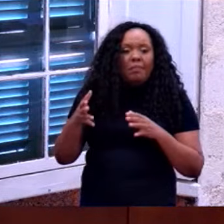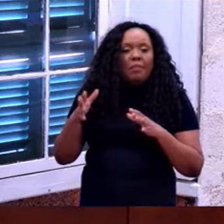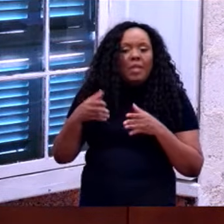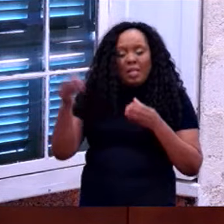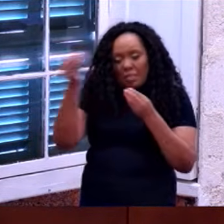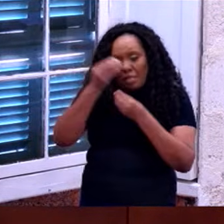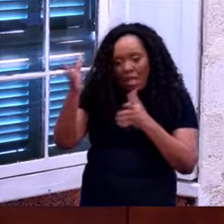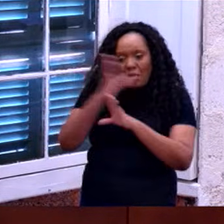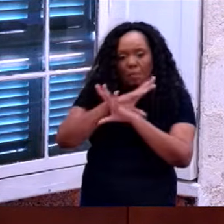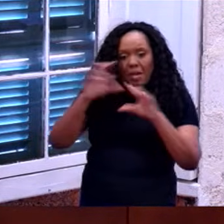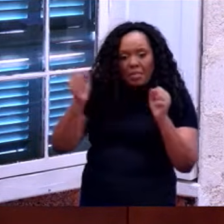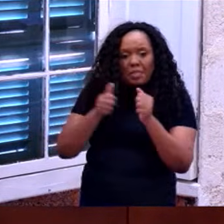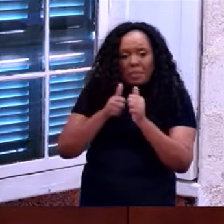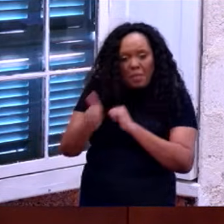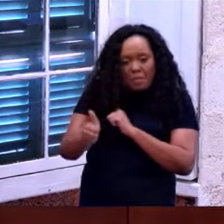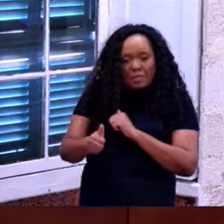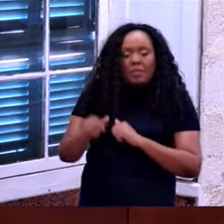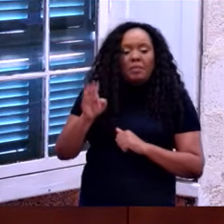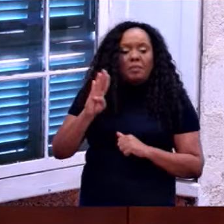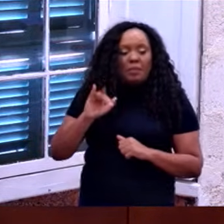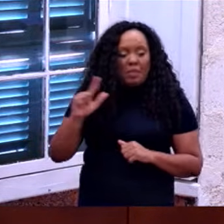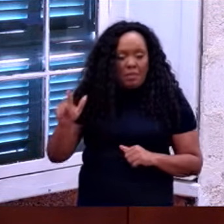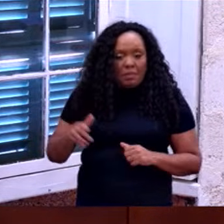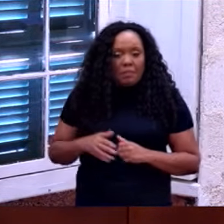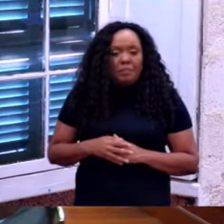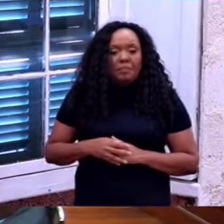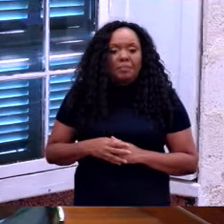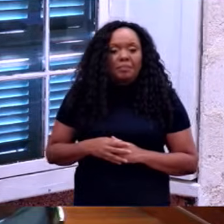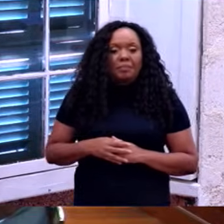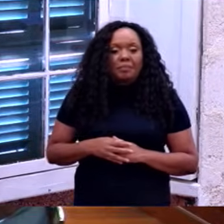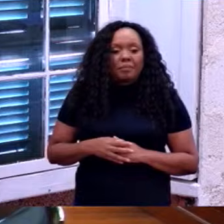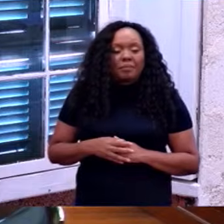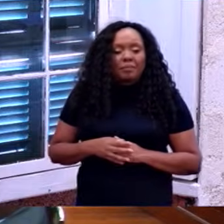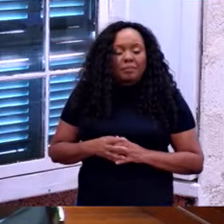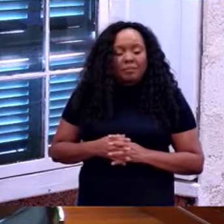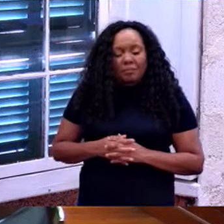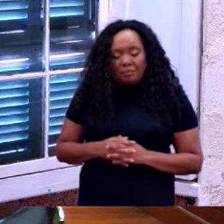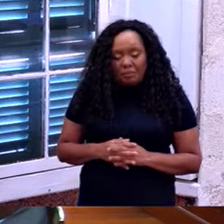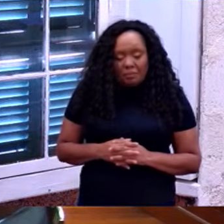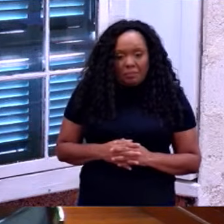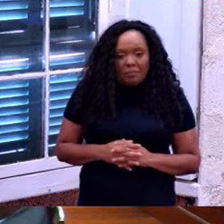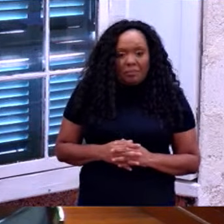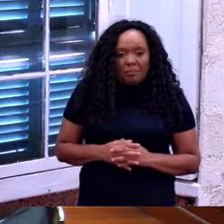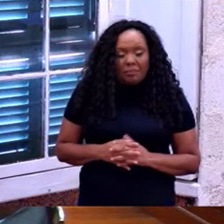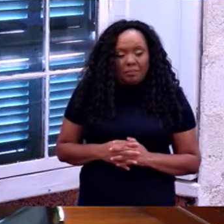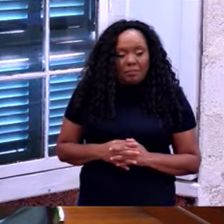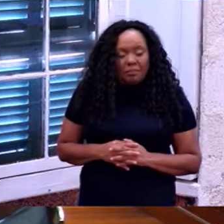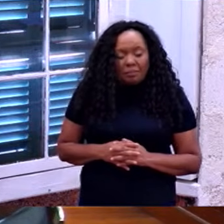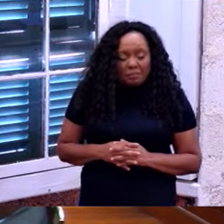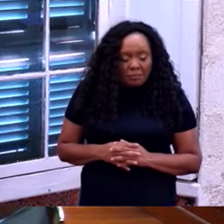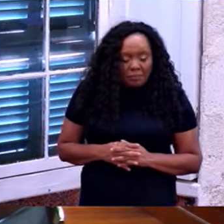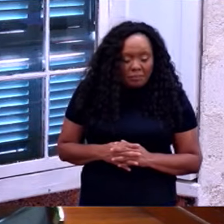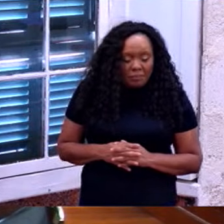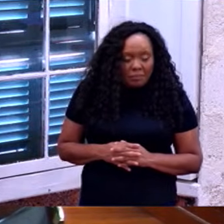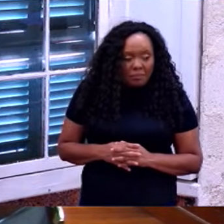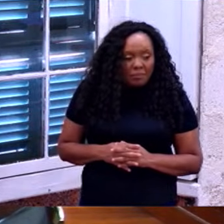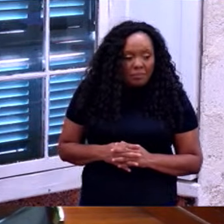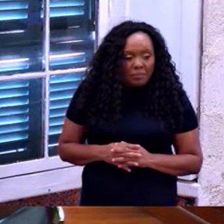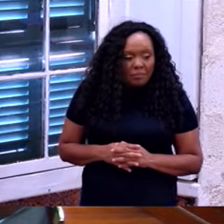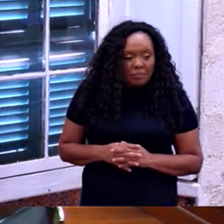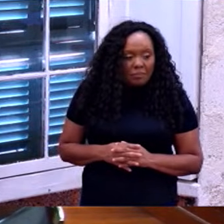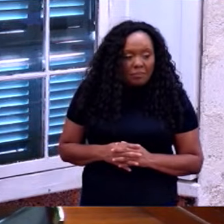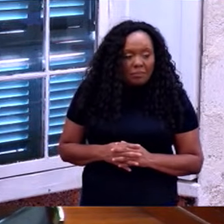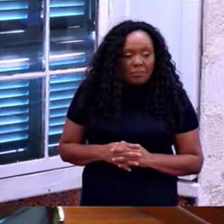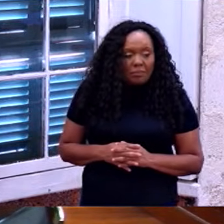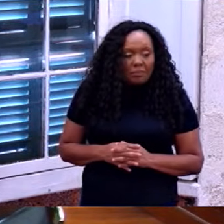one bill in committee. The question is that I do now report to His Honor the President the